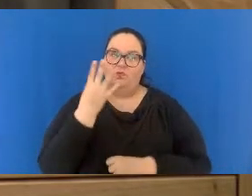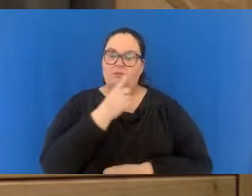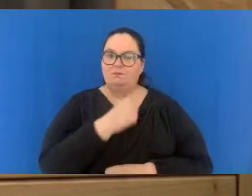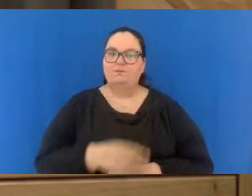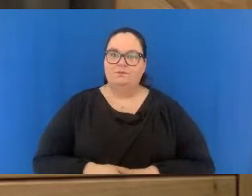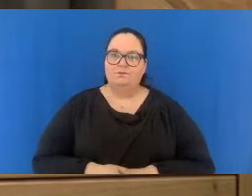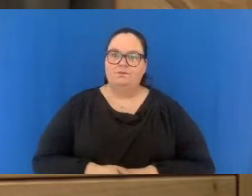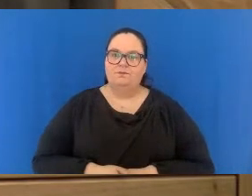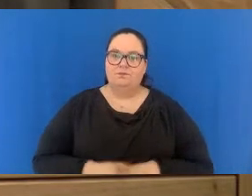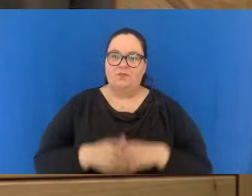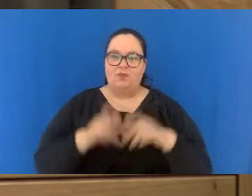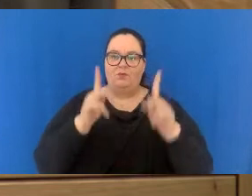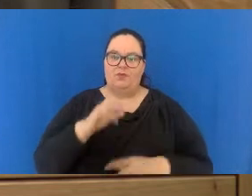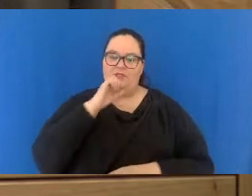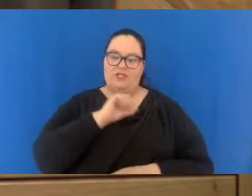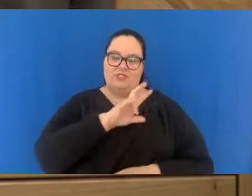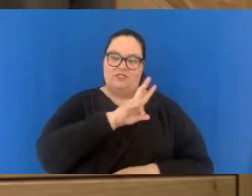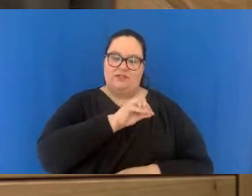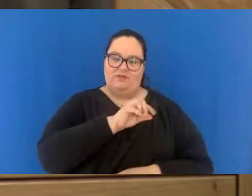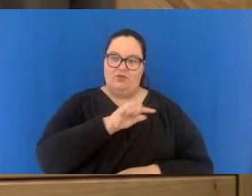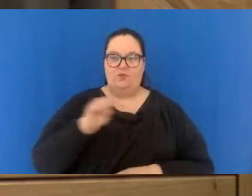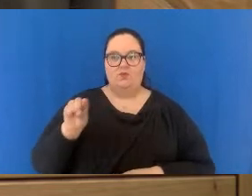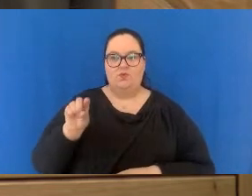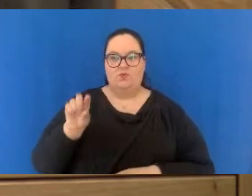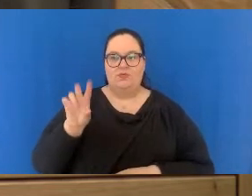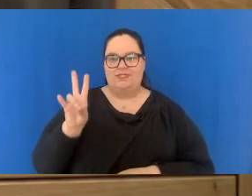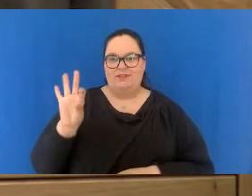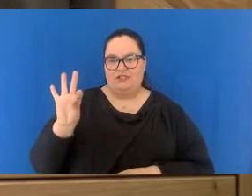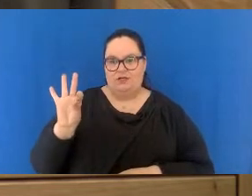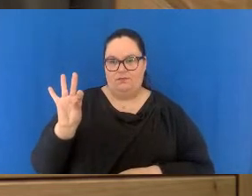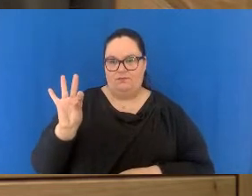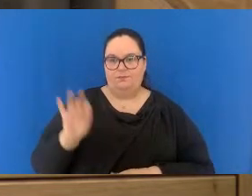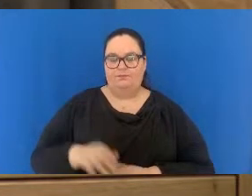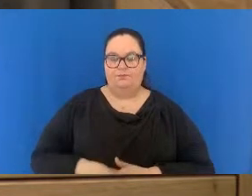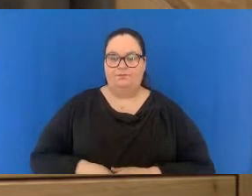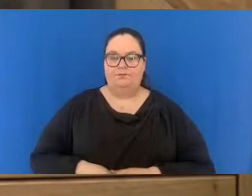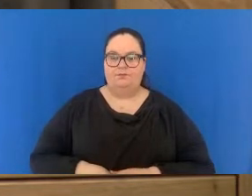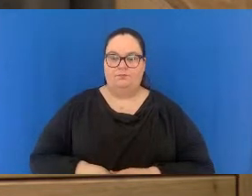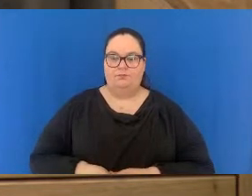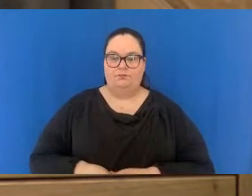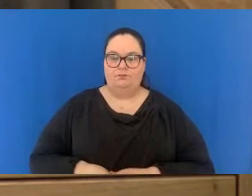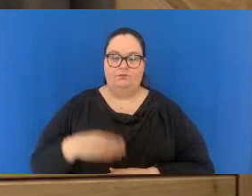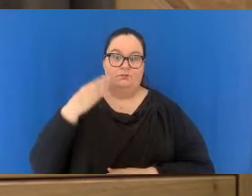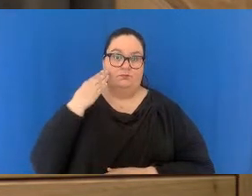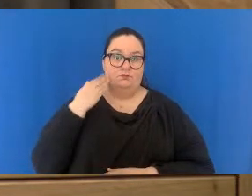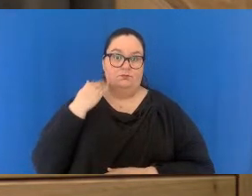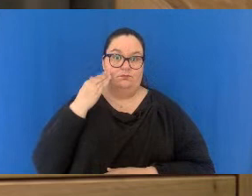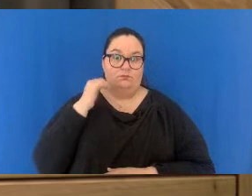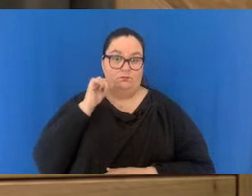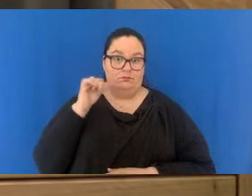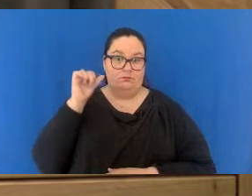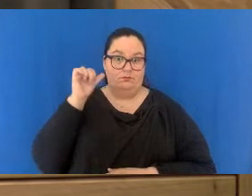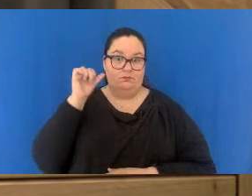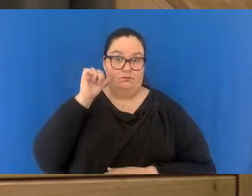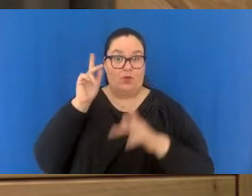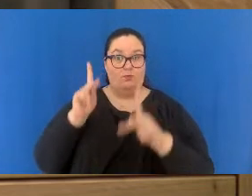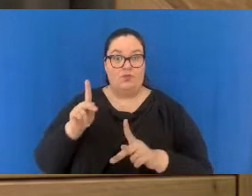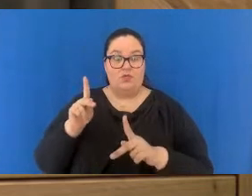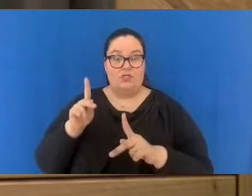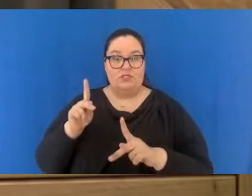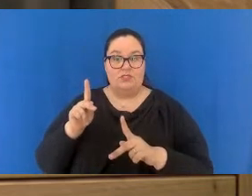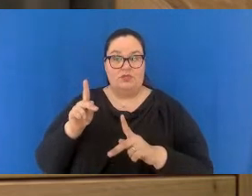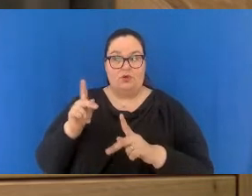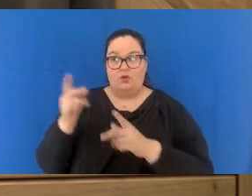person who was 70 to 79 years of age. Just yesterday, we learned an individual who was 60 to